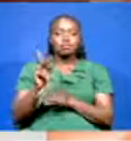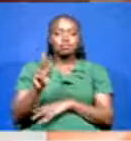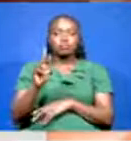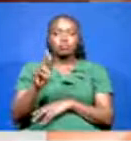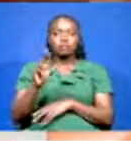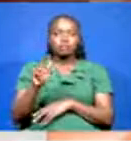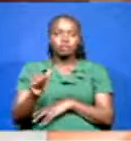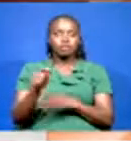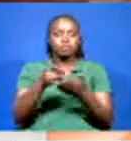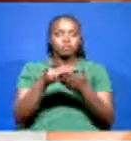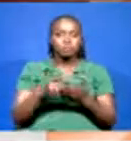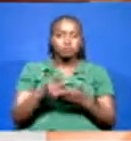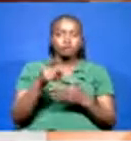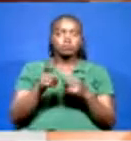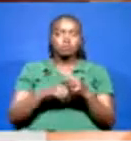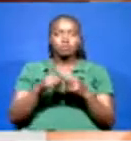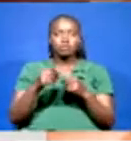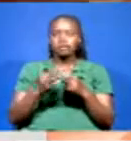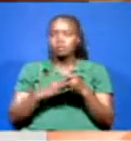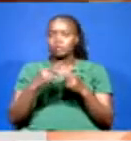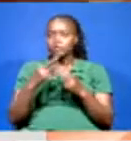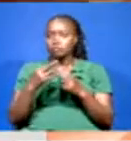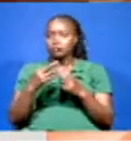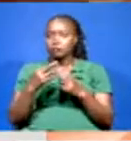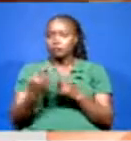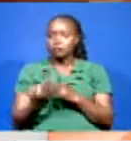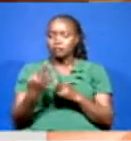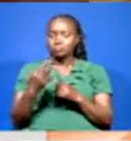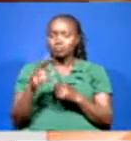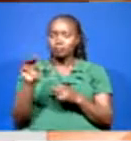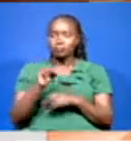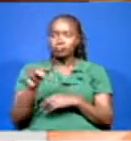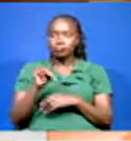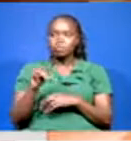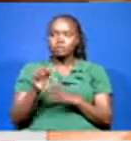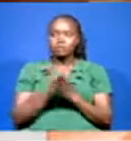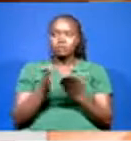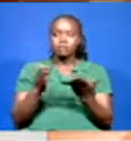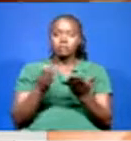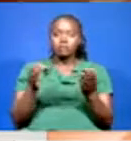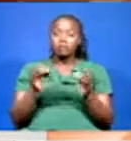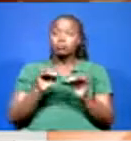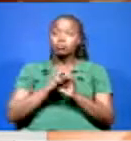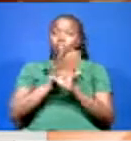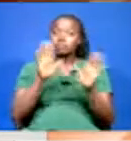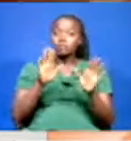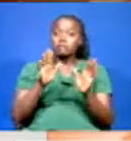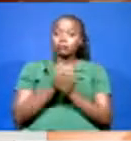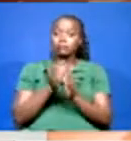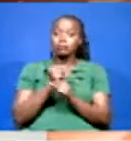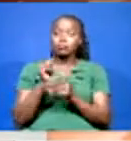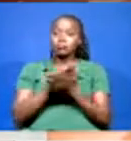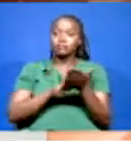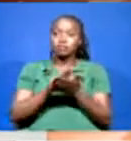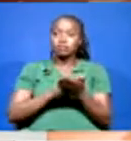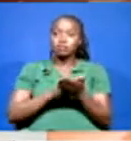637 million shillings. Rather, Deputy Governor Arthur Odera says the bills were brought to light by a task force that was established by